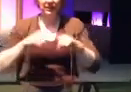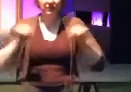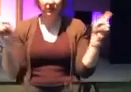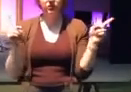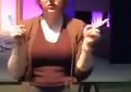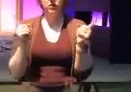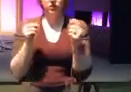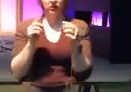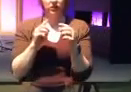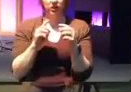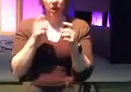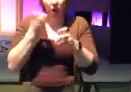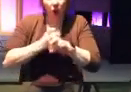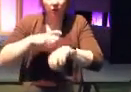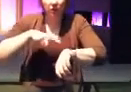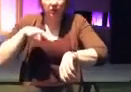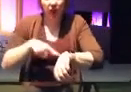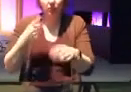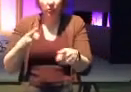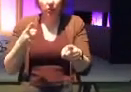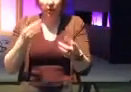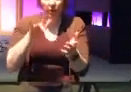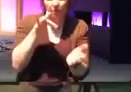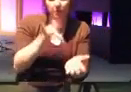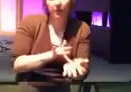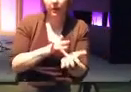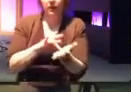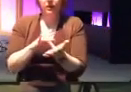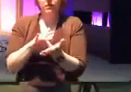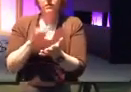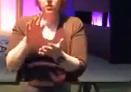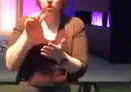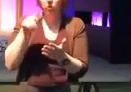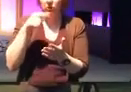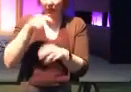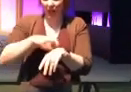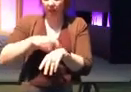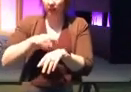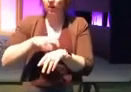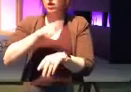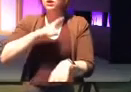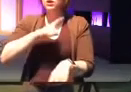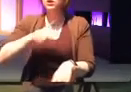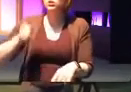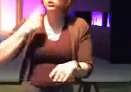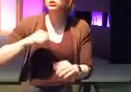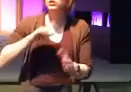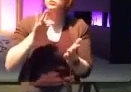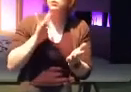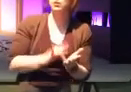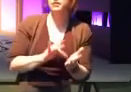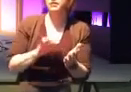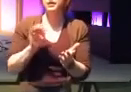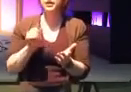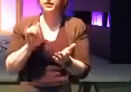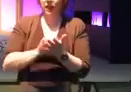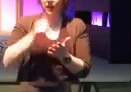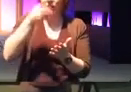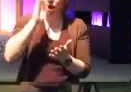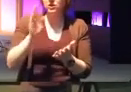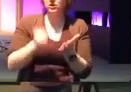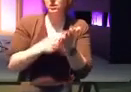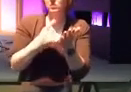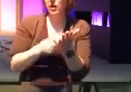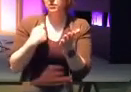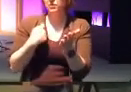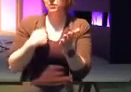today. You are at work. You're in the midst of those. Lord, you're in the midst of them. And God, sometimes